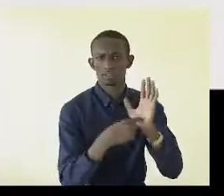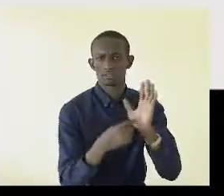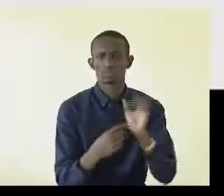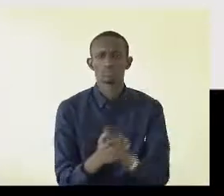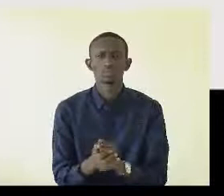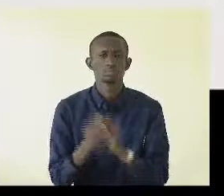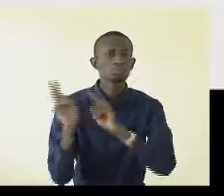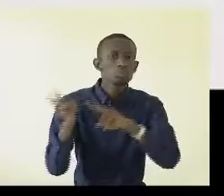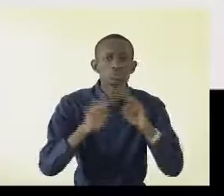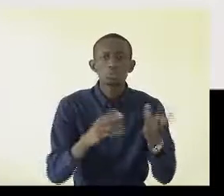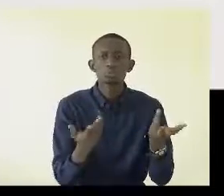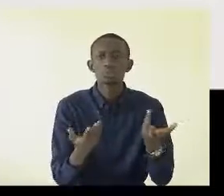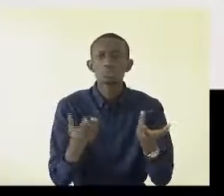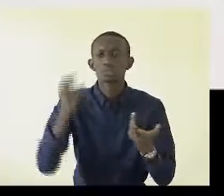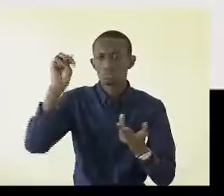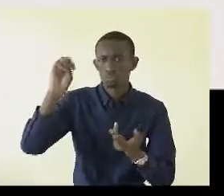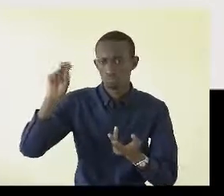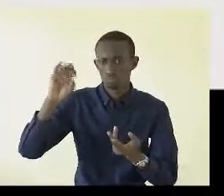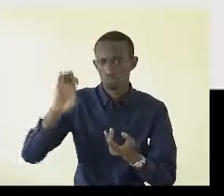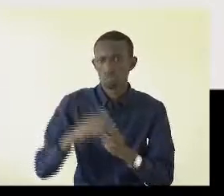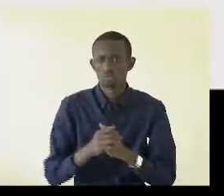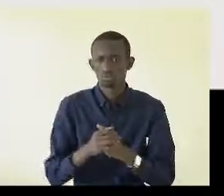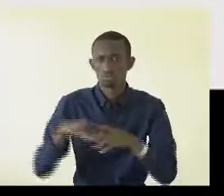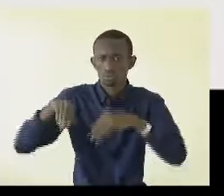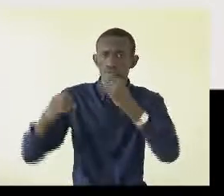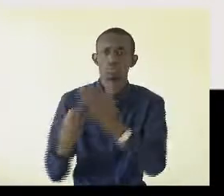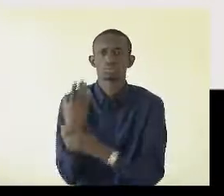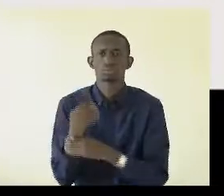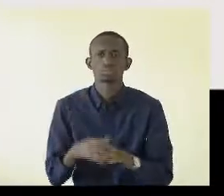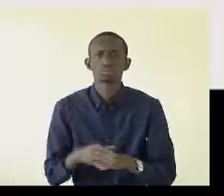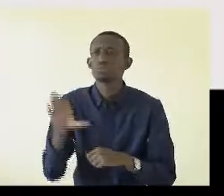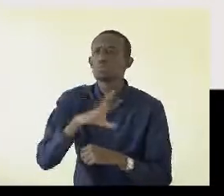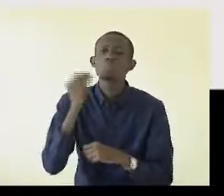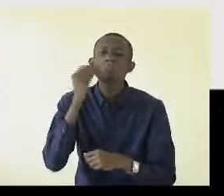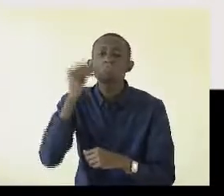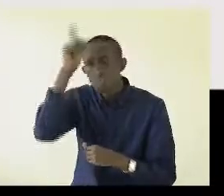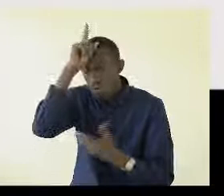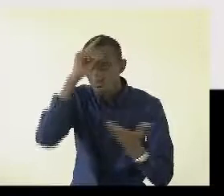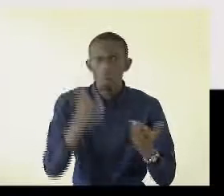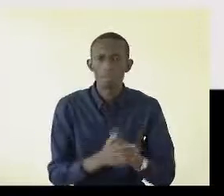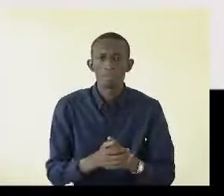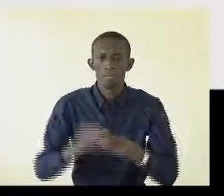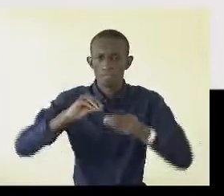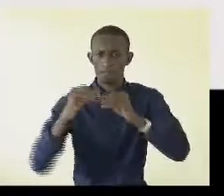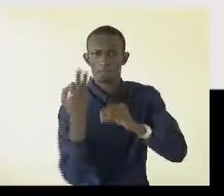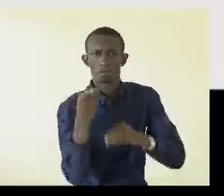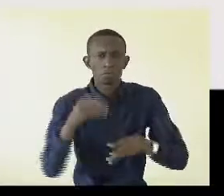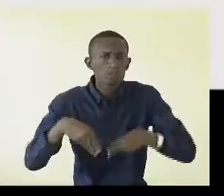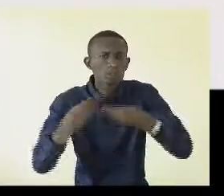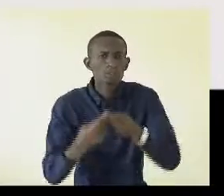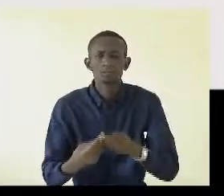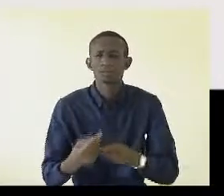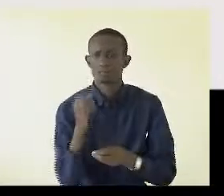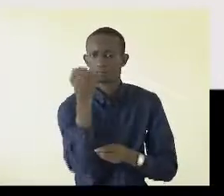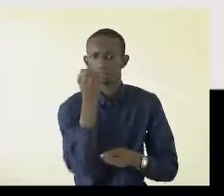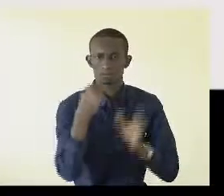common in your home village. Question number 3. Give any 5 examples of dicots commonly found in